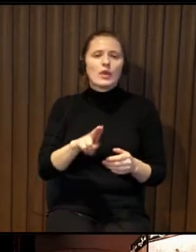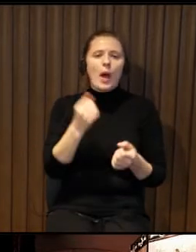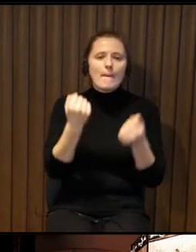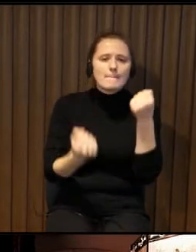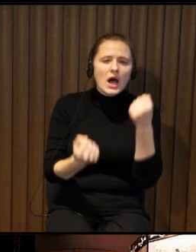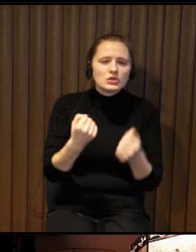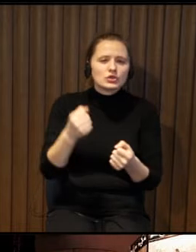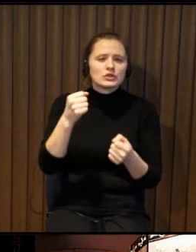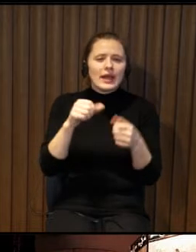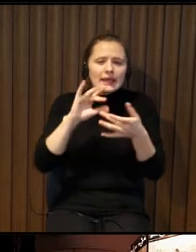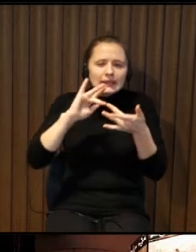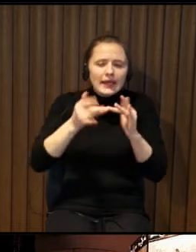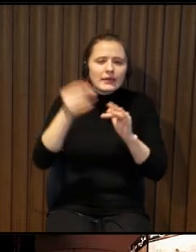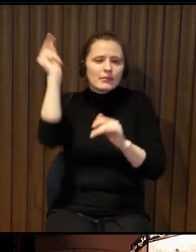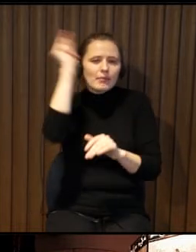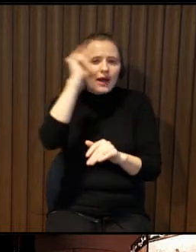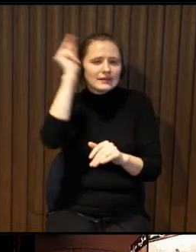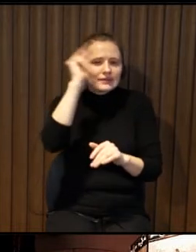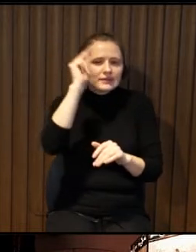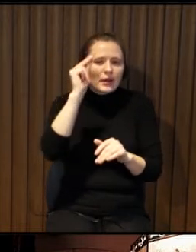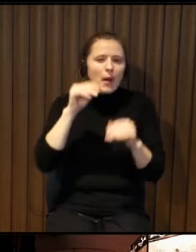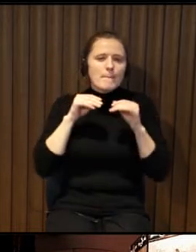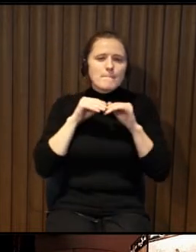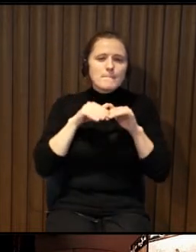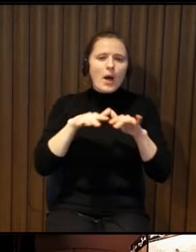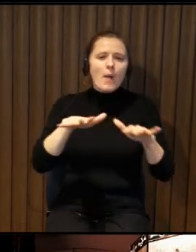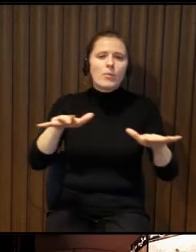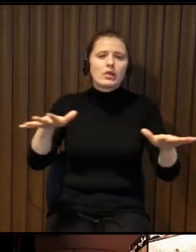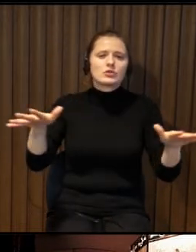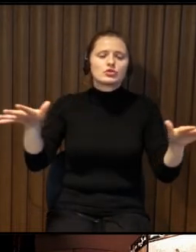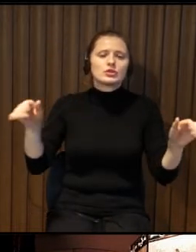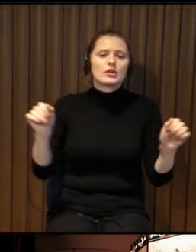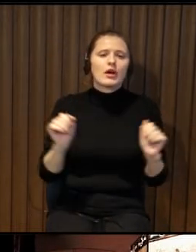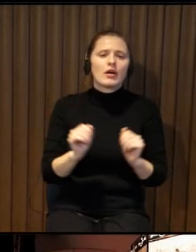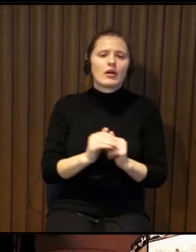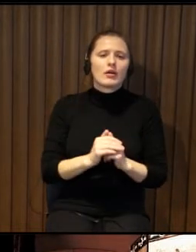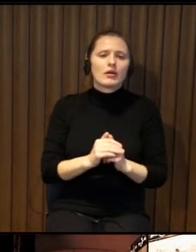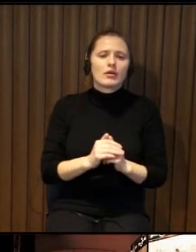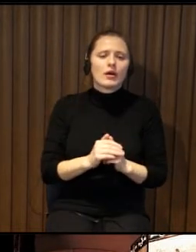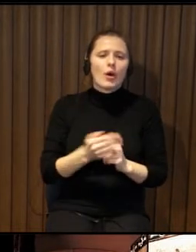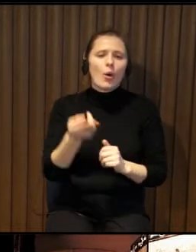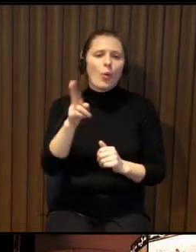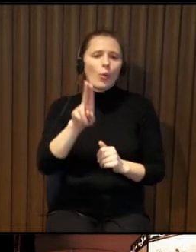automate discrimination, taking us more efficiently up that local hill.